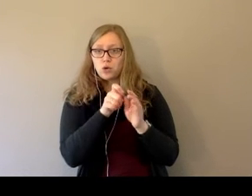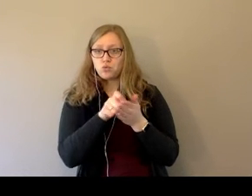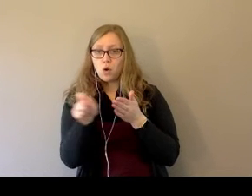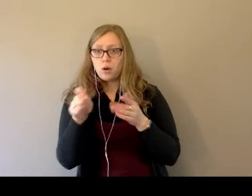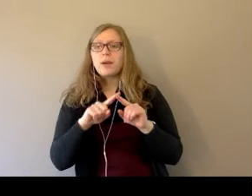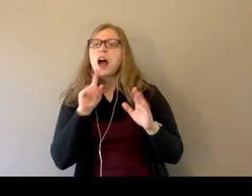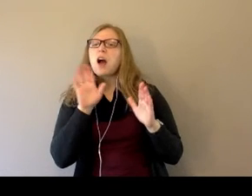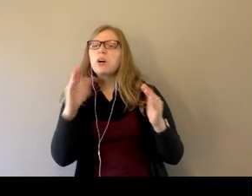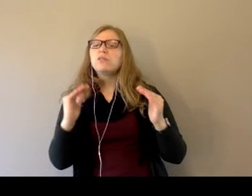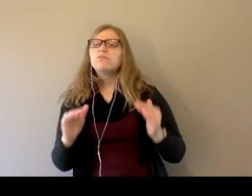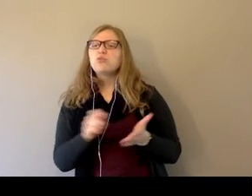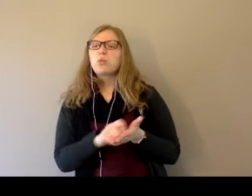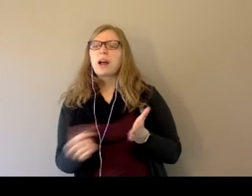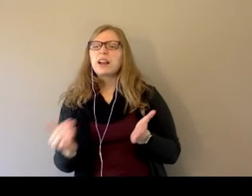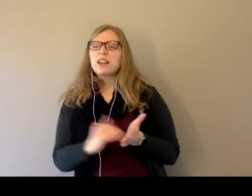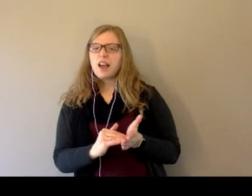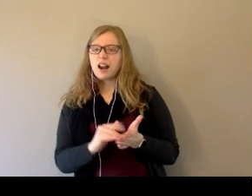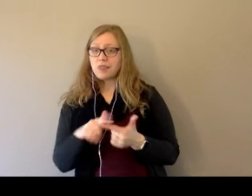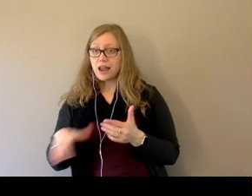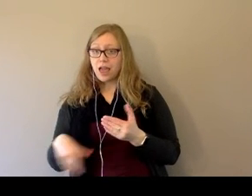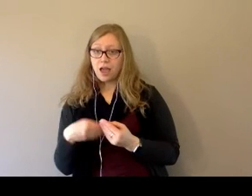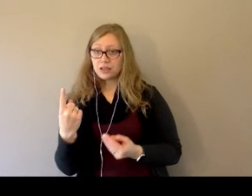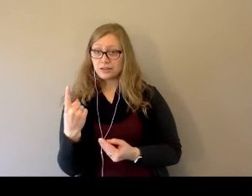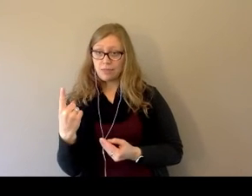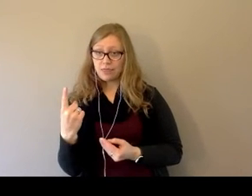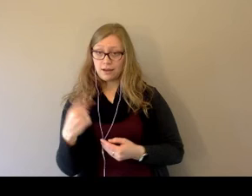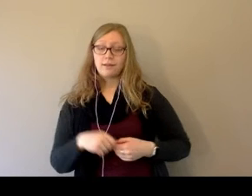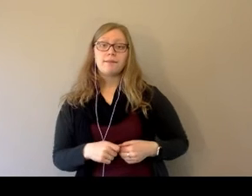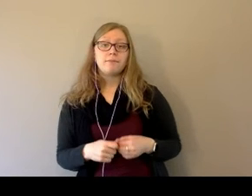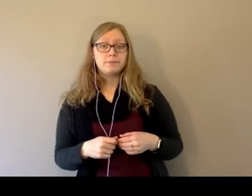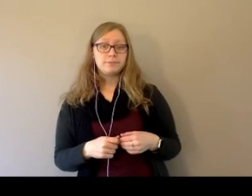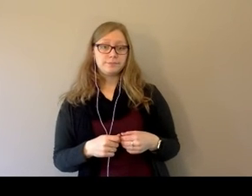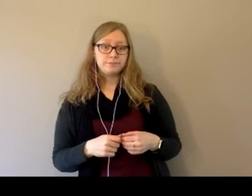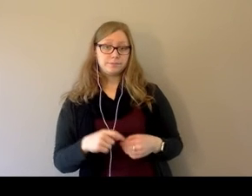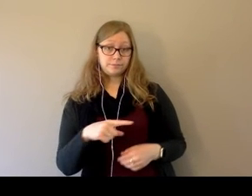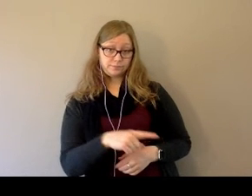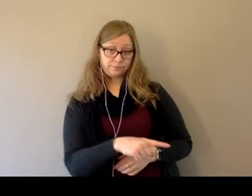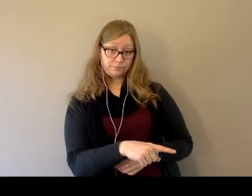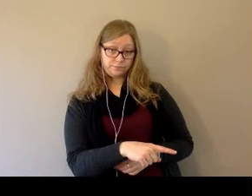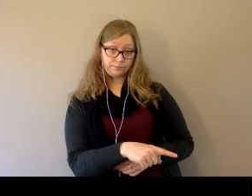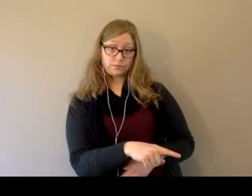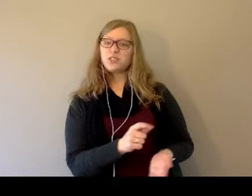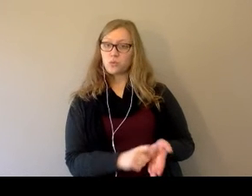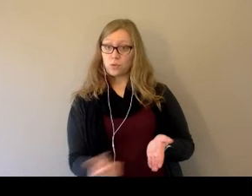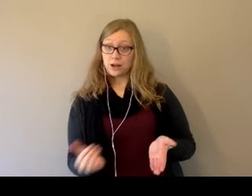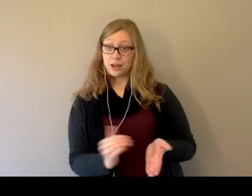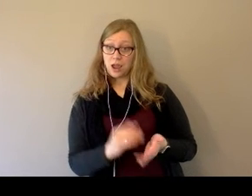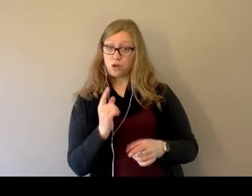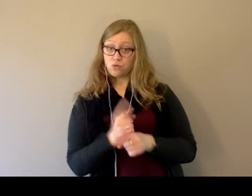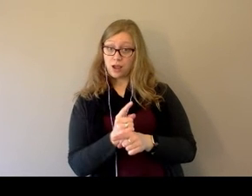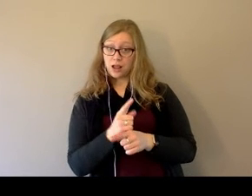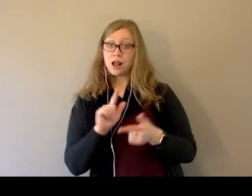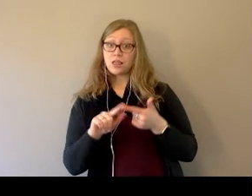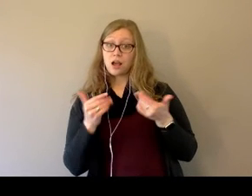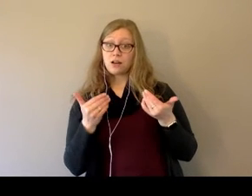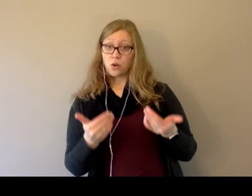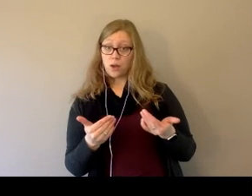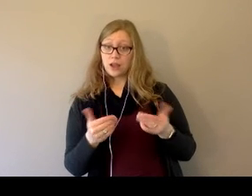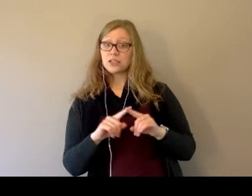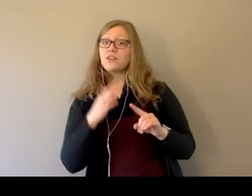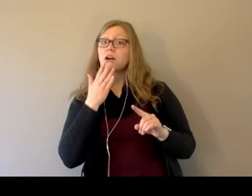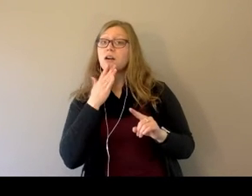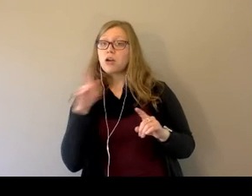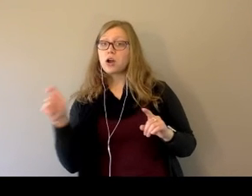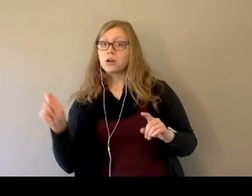I'll rewrite this. Z minus 4 squared equals 100, and I'm going to take and do the square